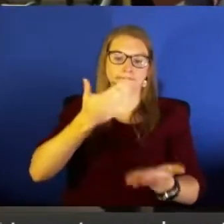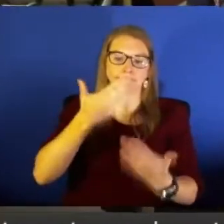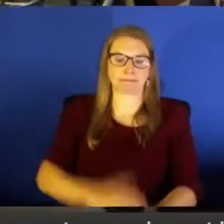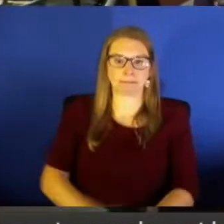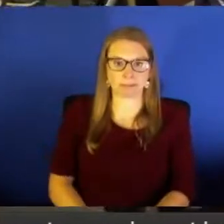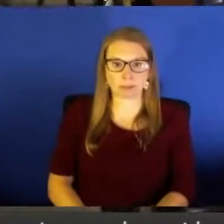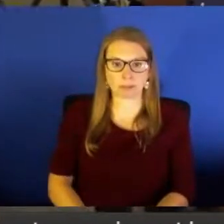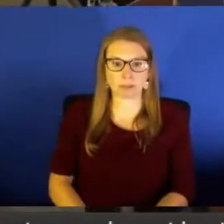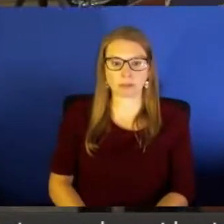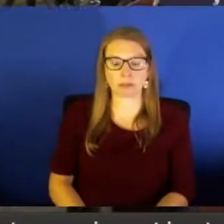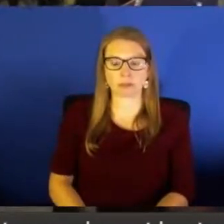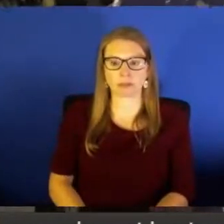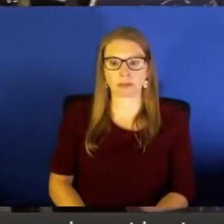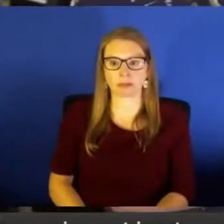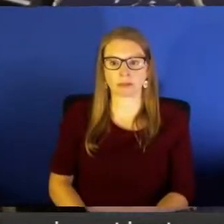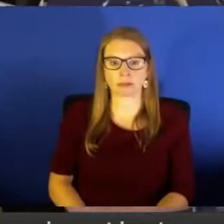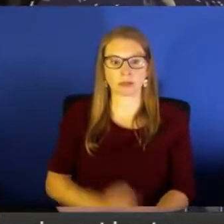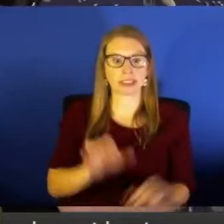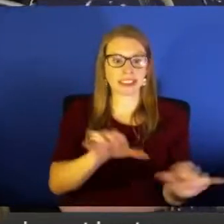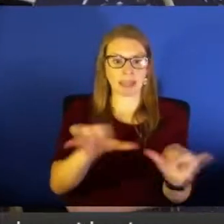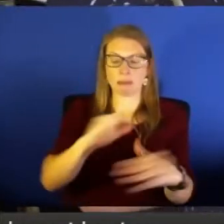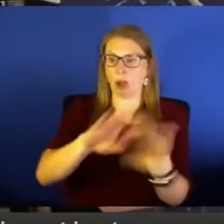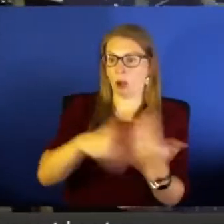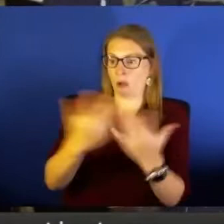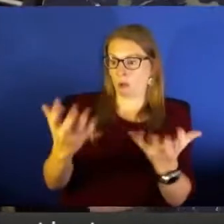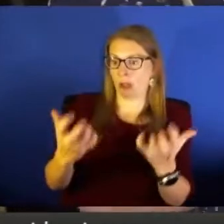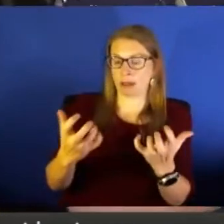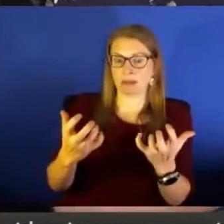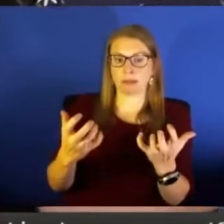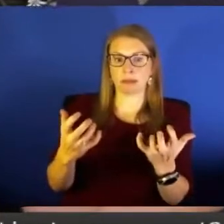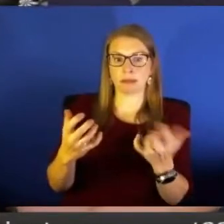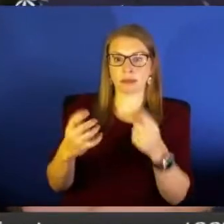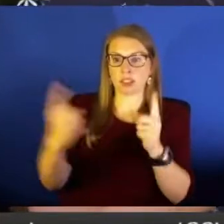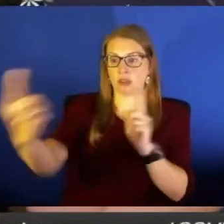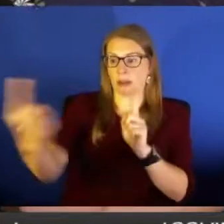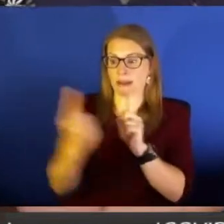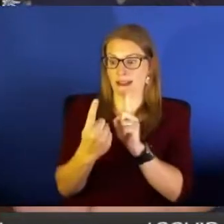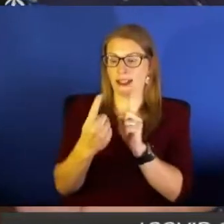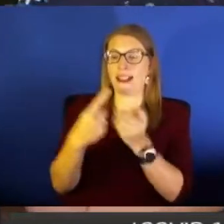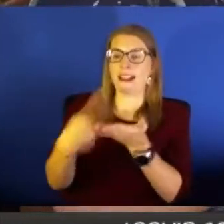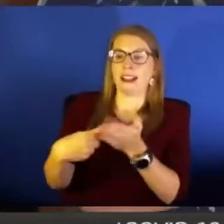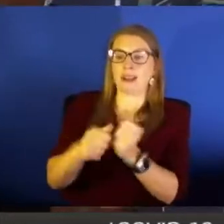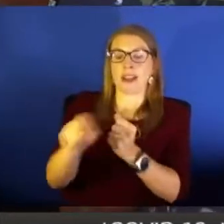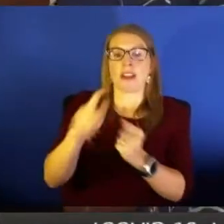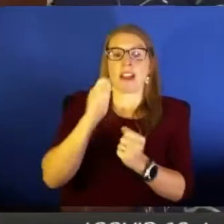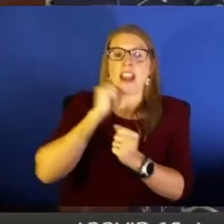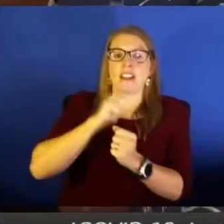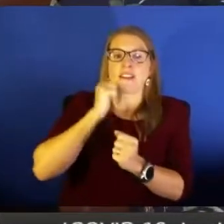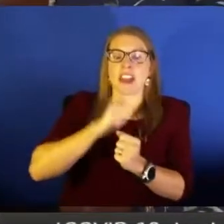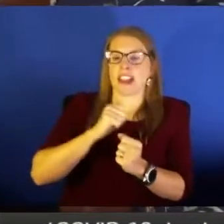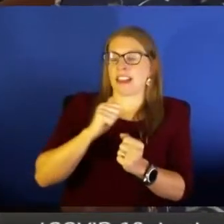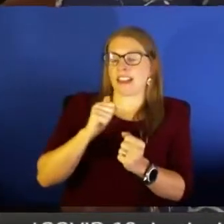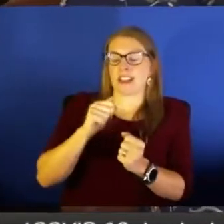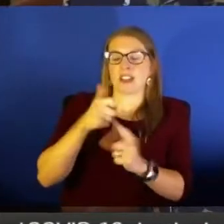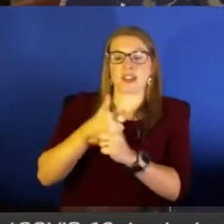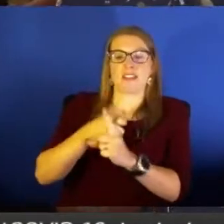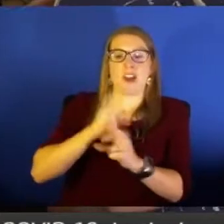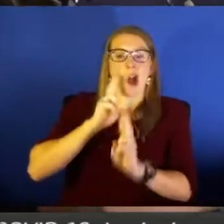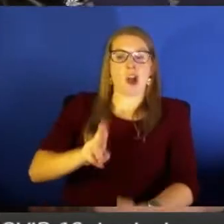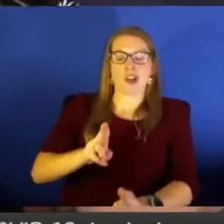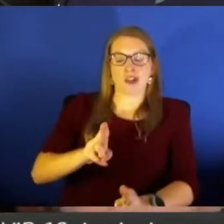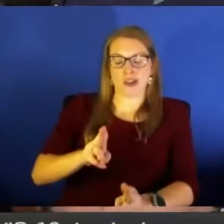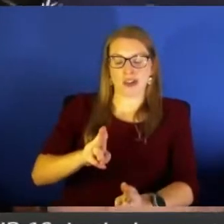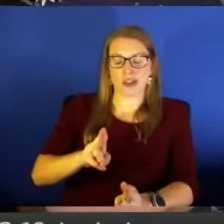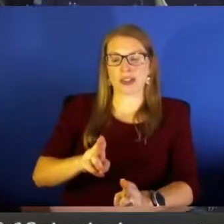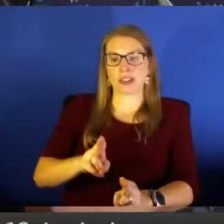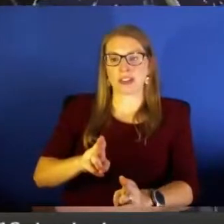do, especially on a day like today. It's really, I always say, when you come down and I get to talk with you, it's every day is a day we honor our veterans, but when we stop on a day like D-Day, just